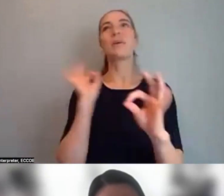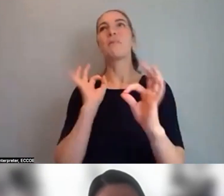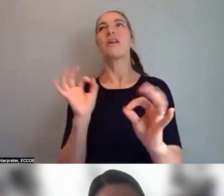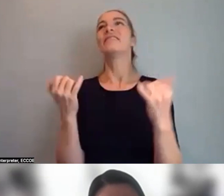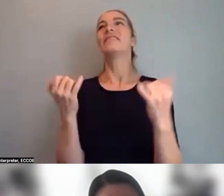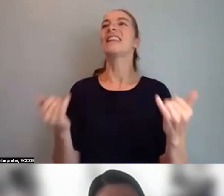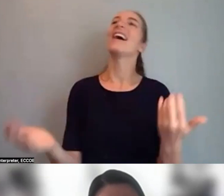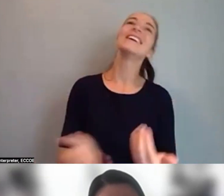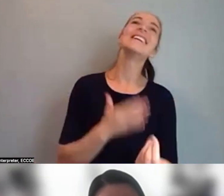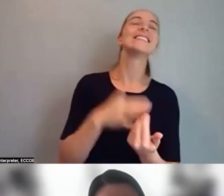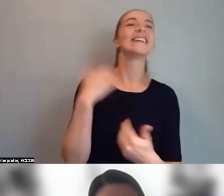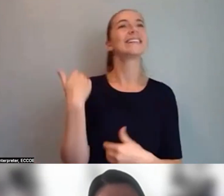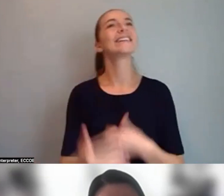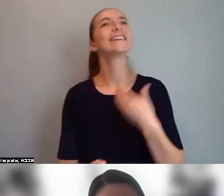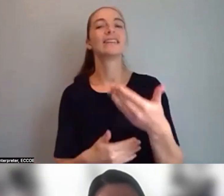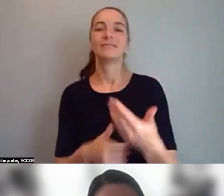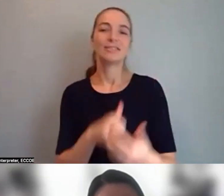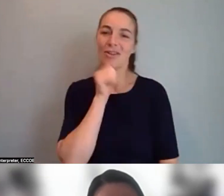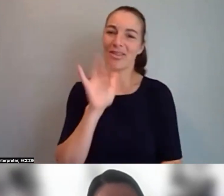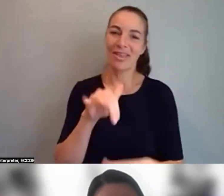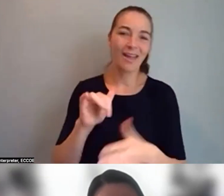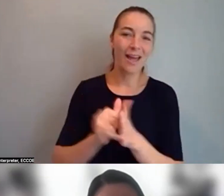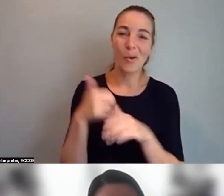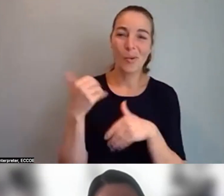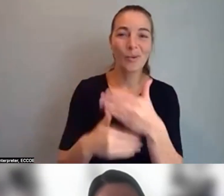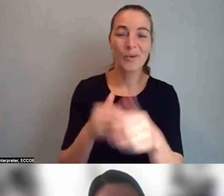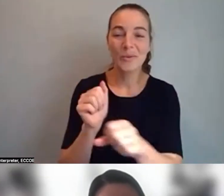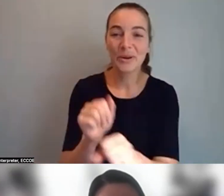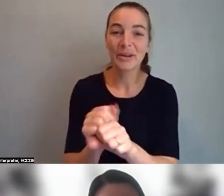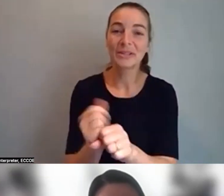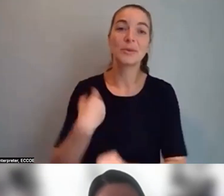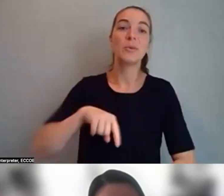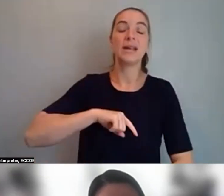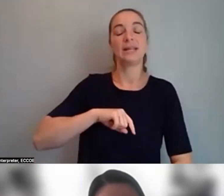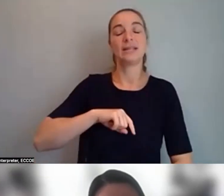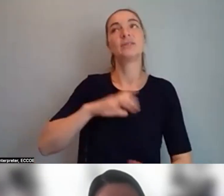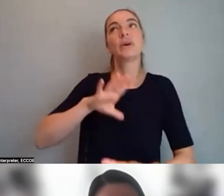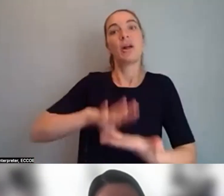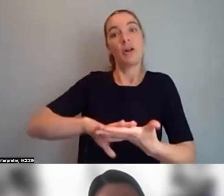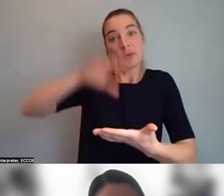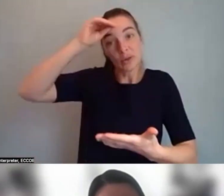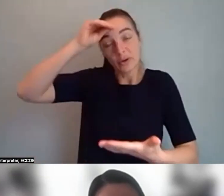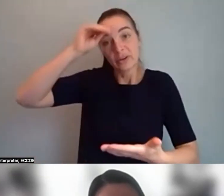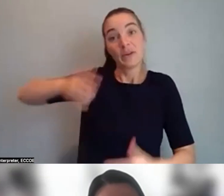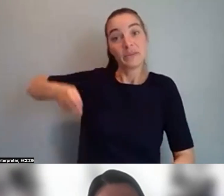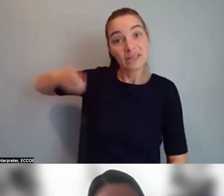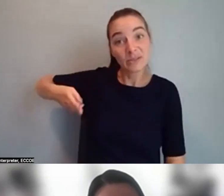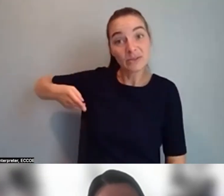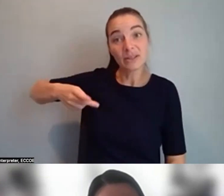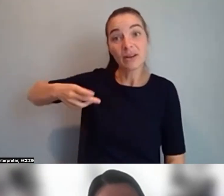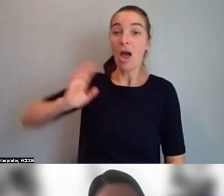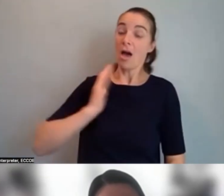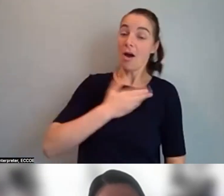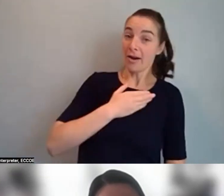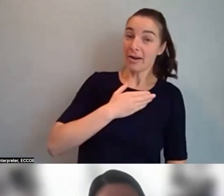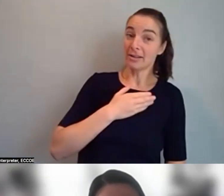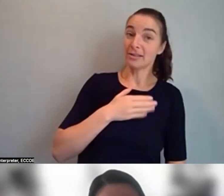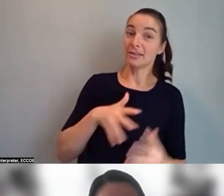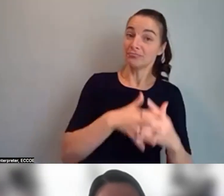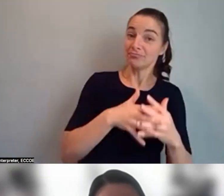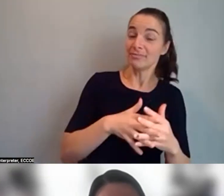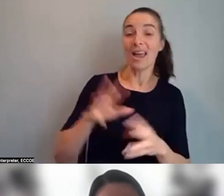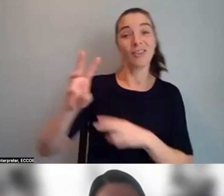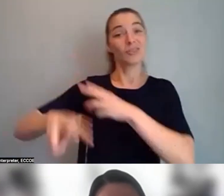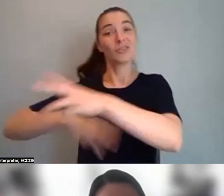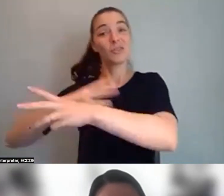from our own past and from other global pasts. I am continually, like, I was reading about New Zealand, you know, everybody